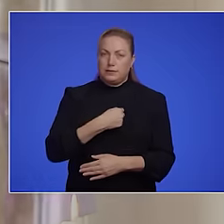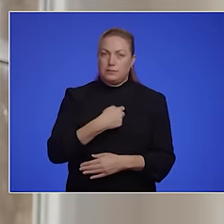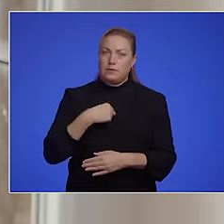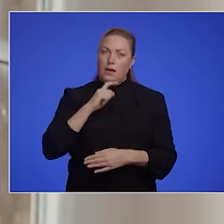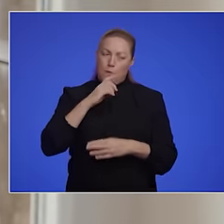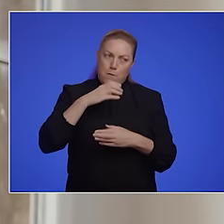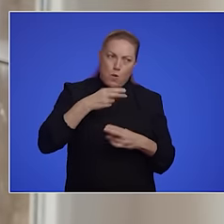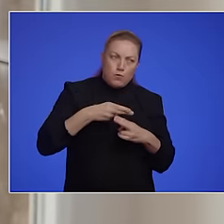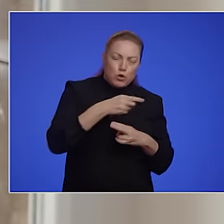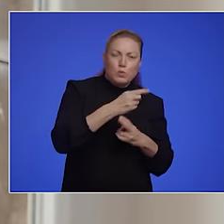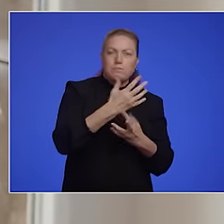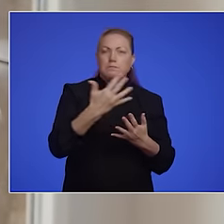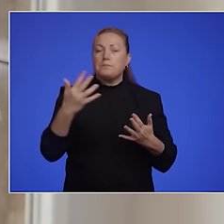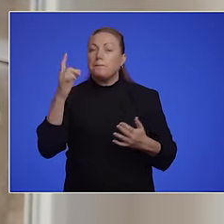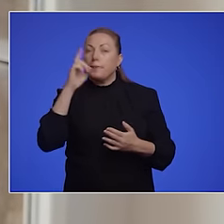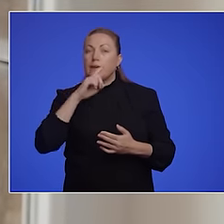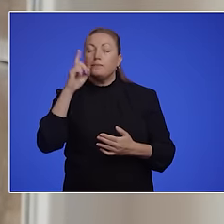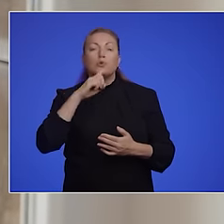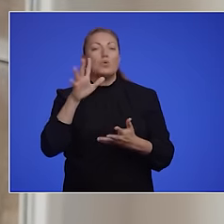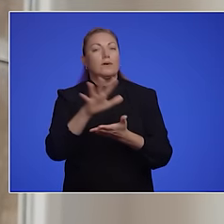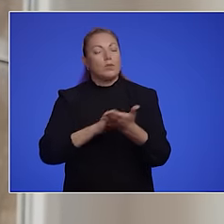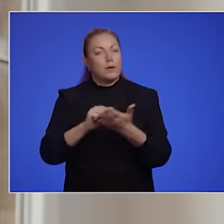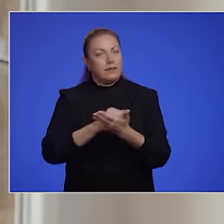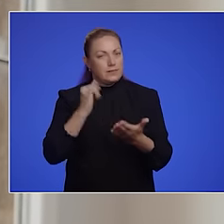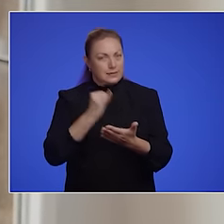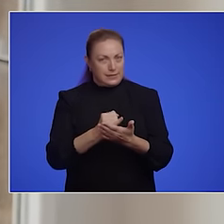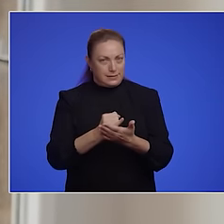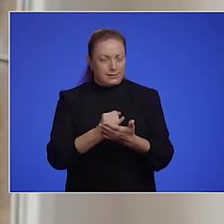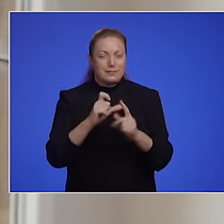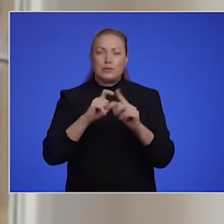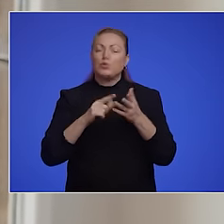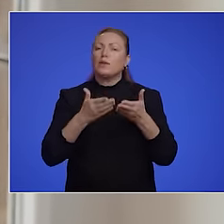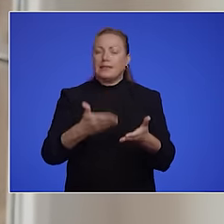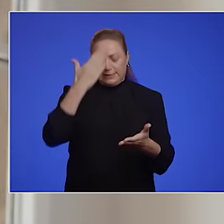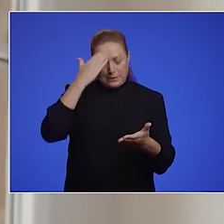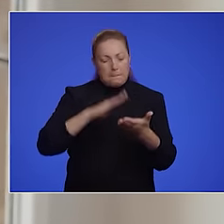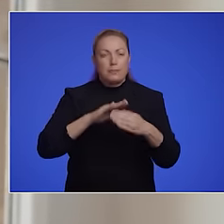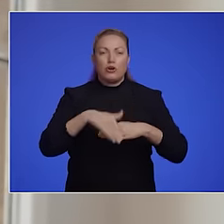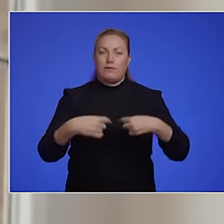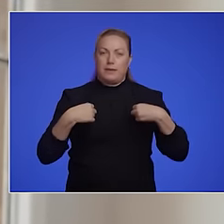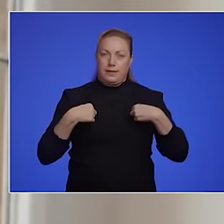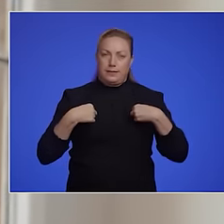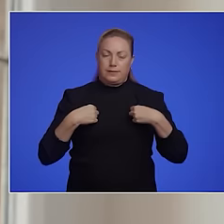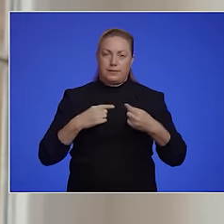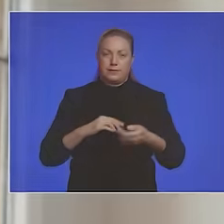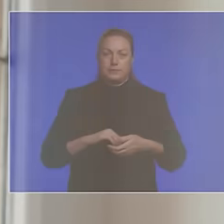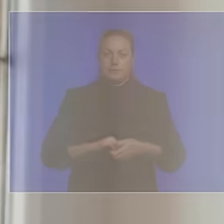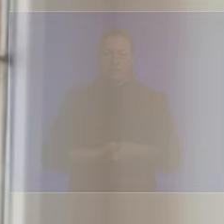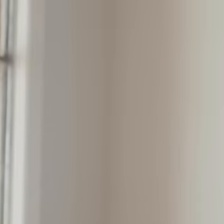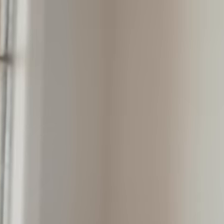Which will be poured out for you and for many For the forgiveness of sins Do this in memory of me